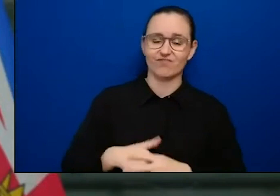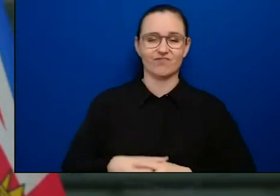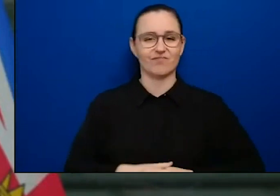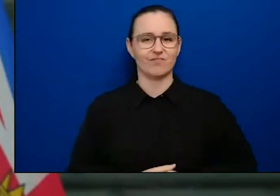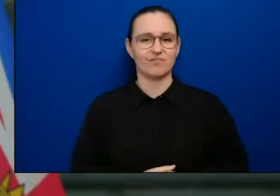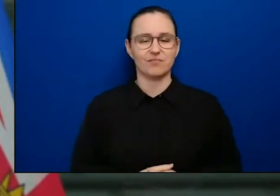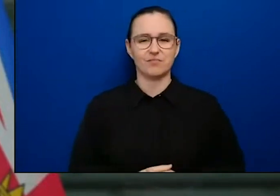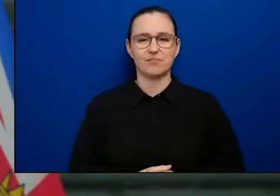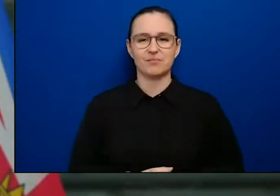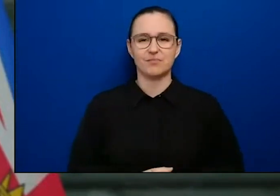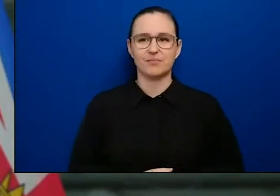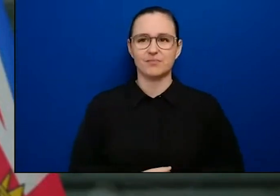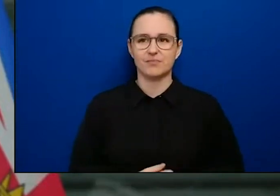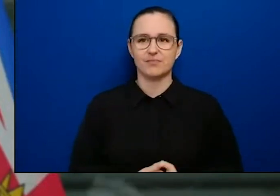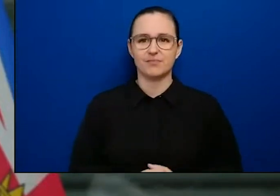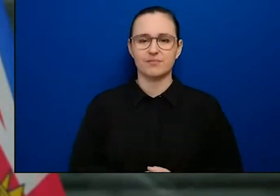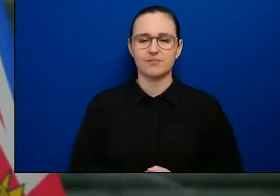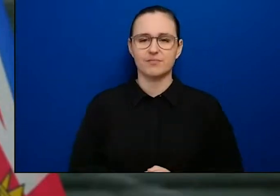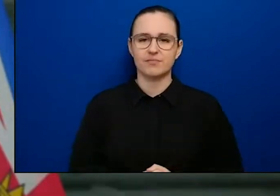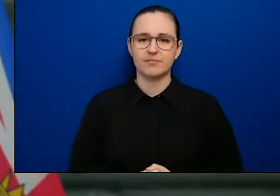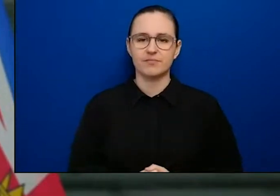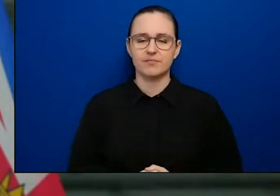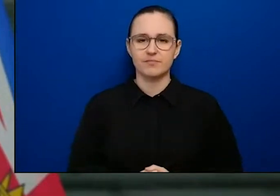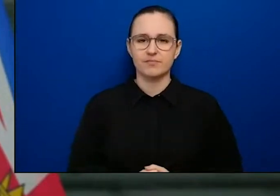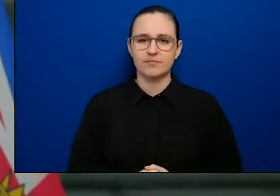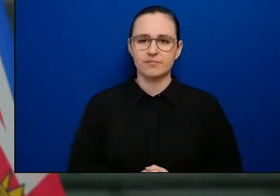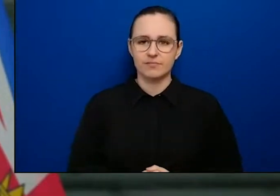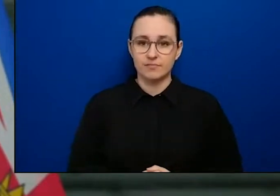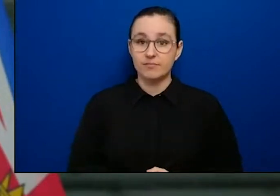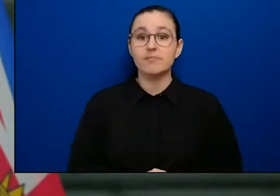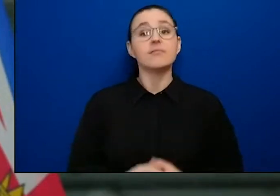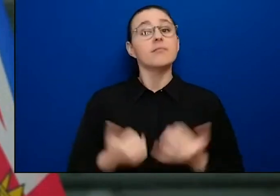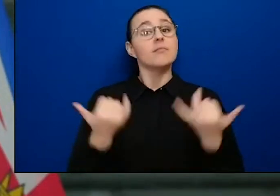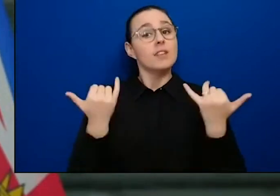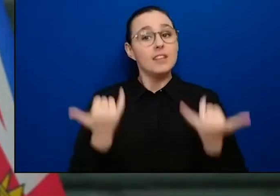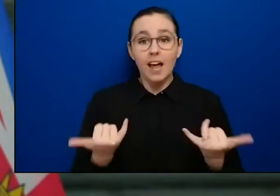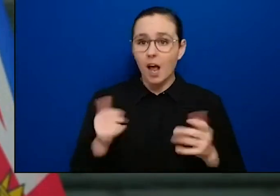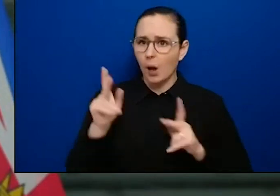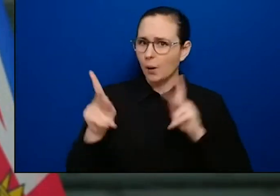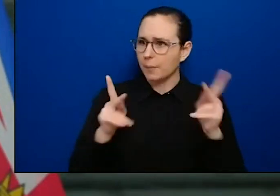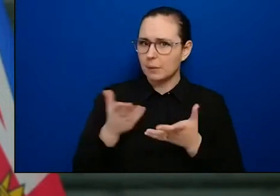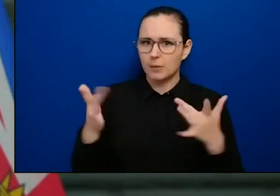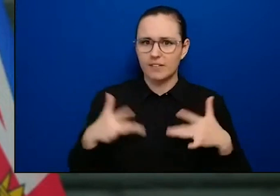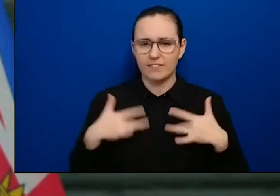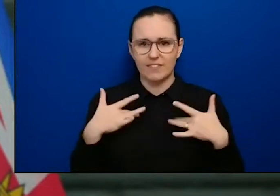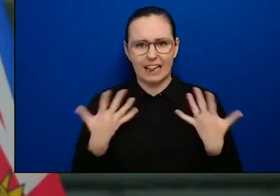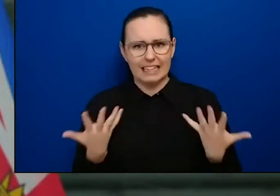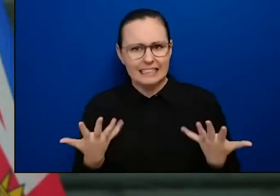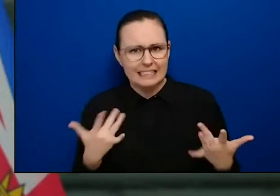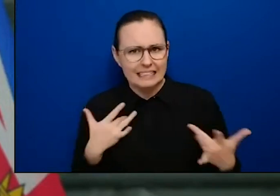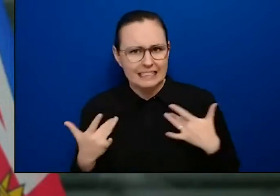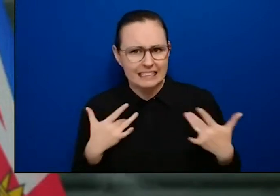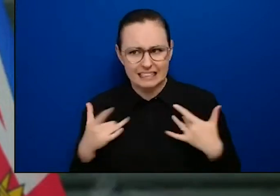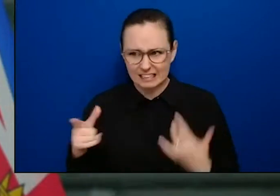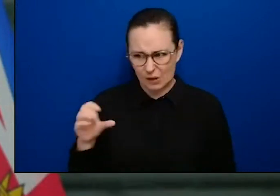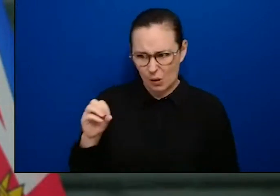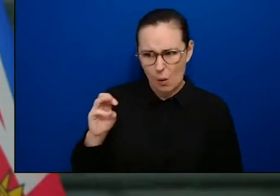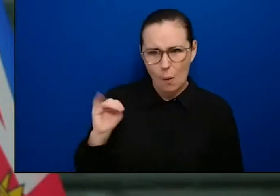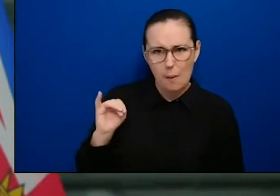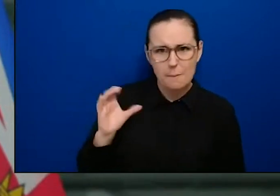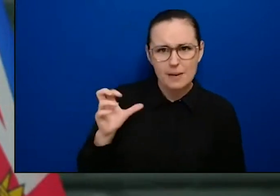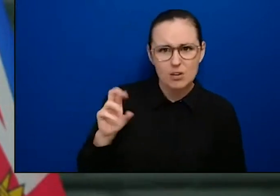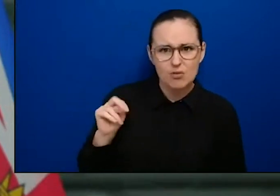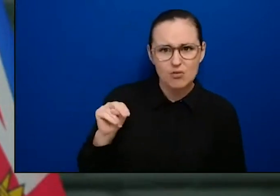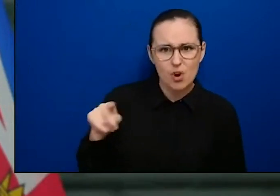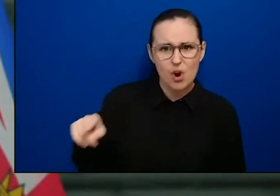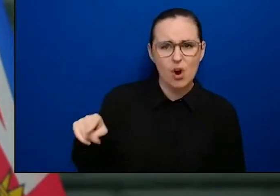with this Omicron variant of concern, I would like to remind everyone about the importance of using all of our layers of